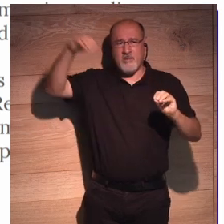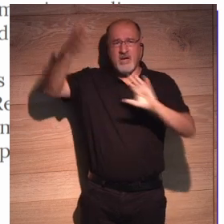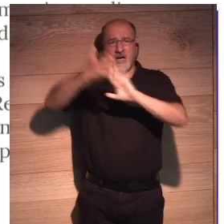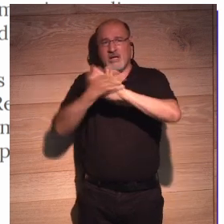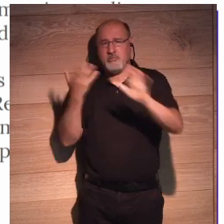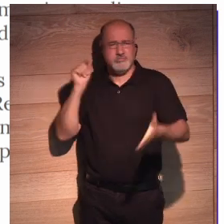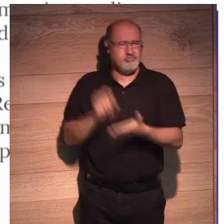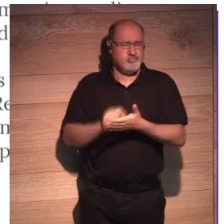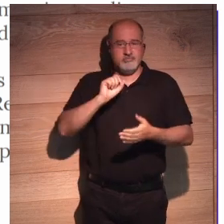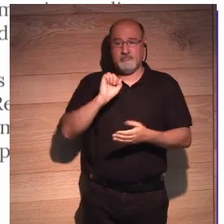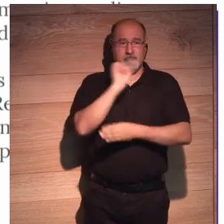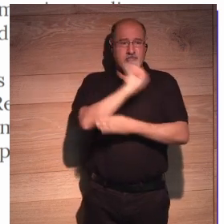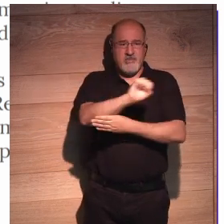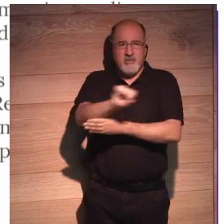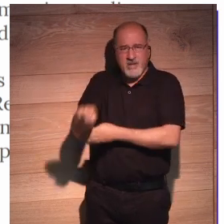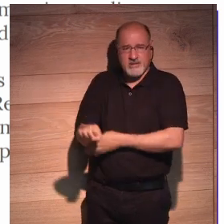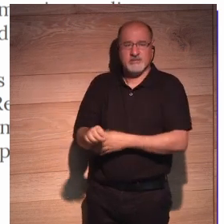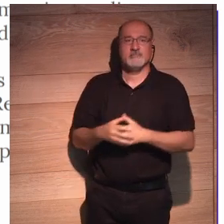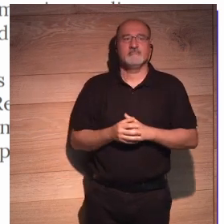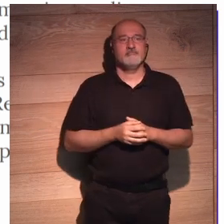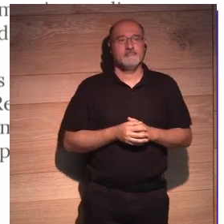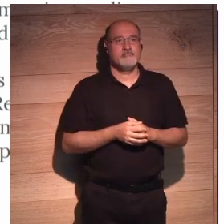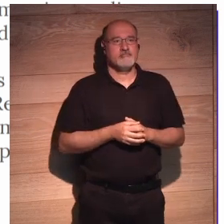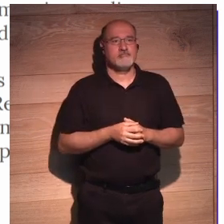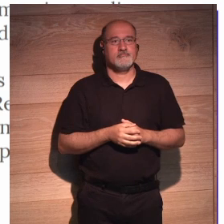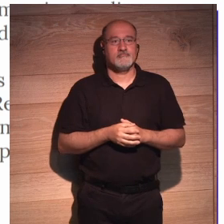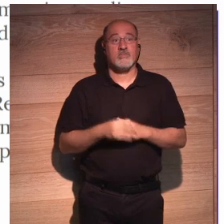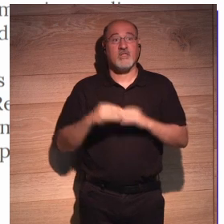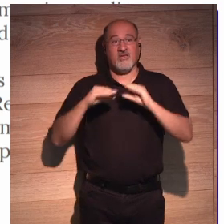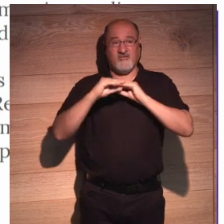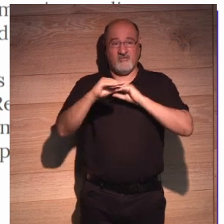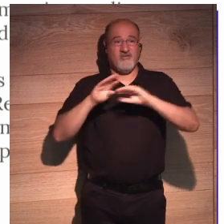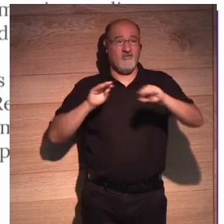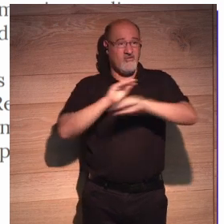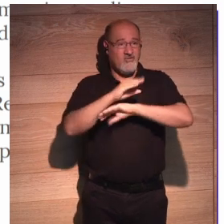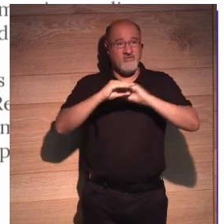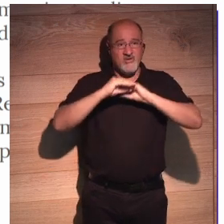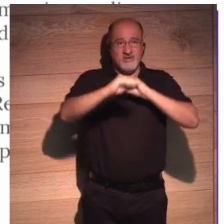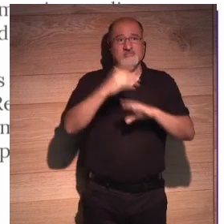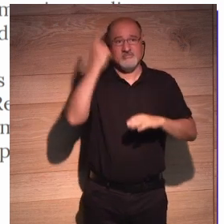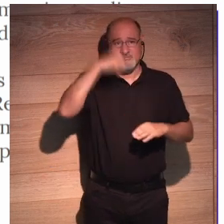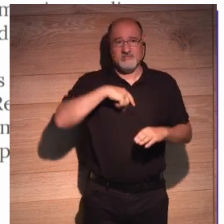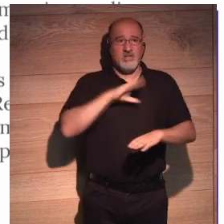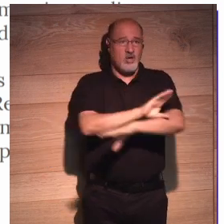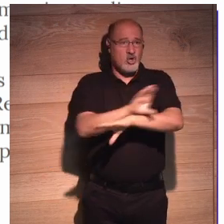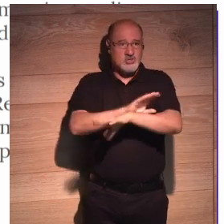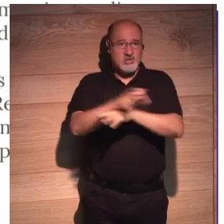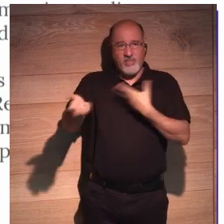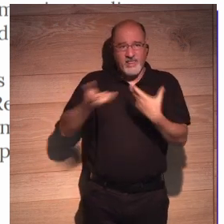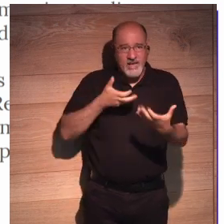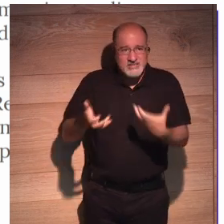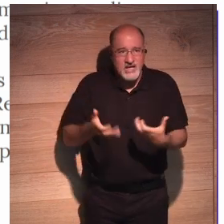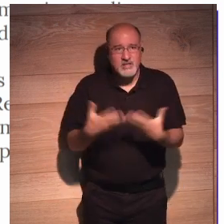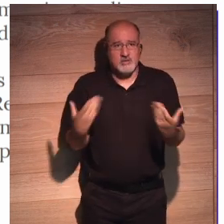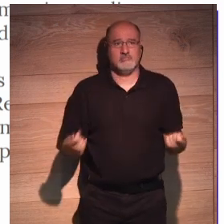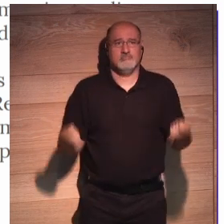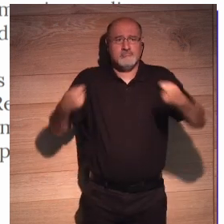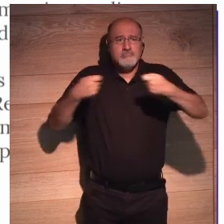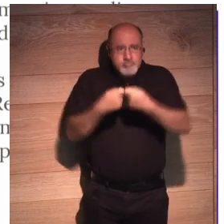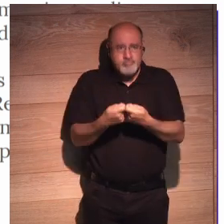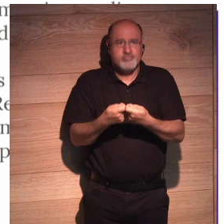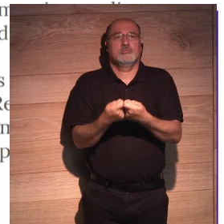audience scene around that as well. And we have funding from the Arts Council with the Creative XR scheme,